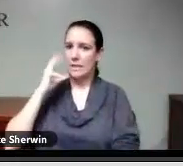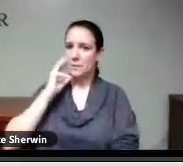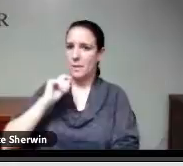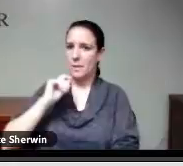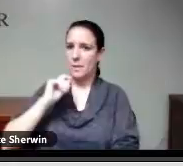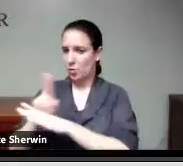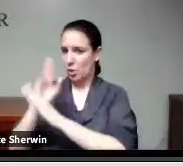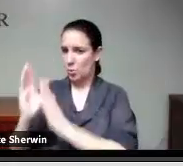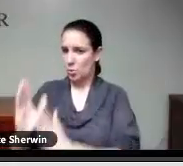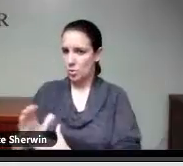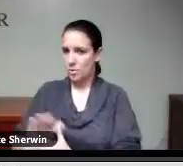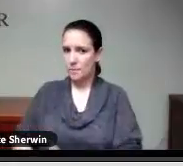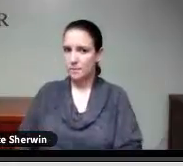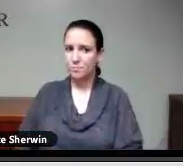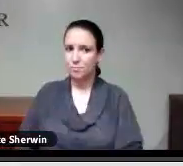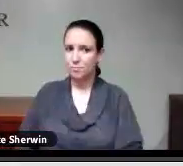users.